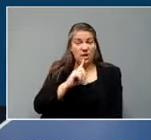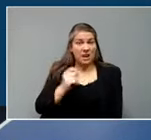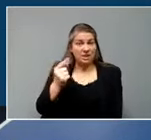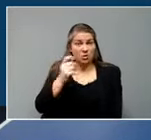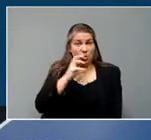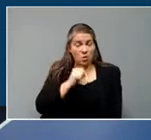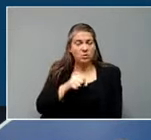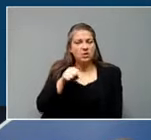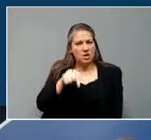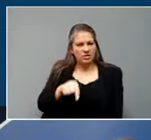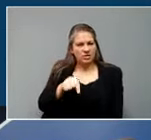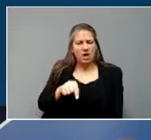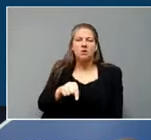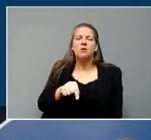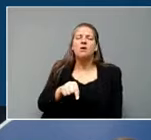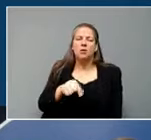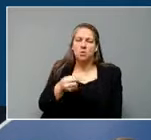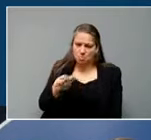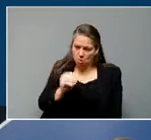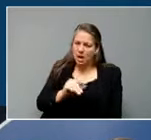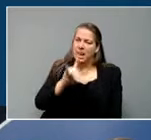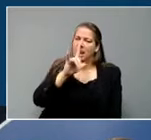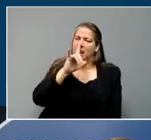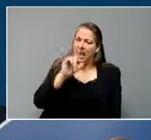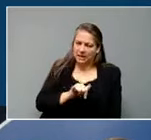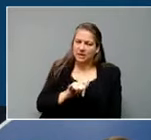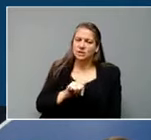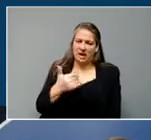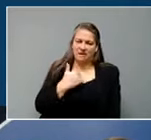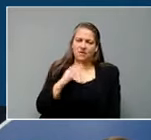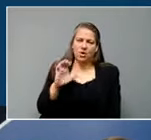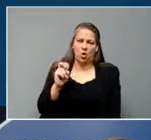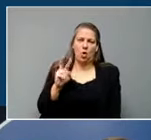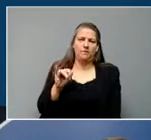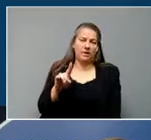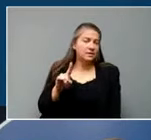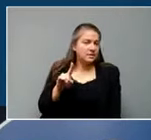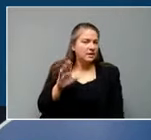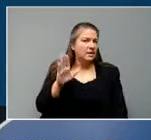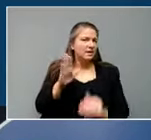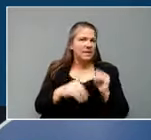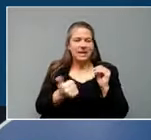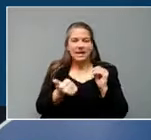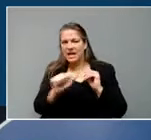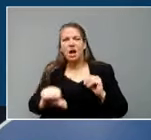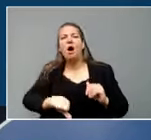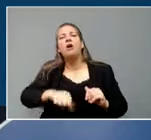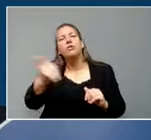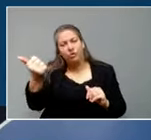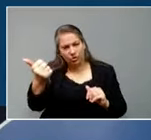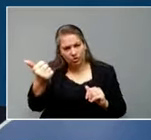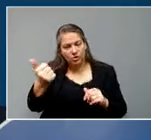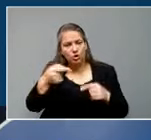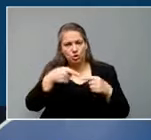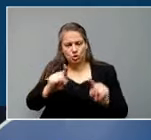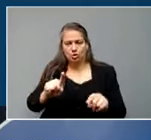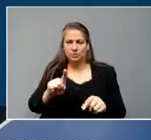are significantly more likely to get COVID than at any previous time during the